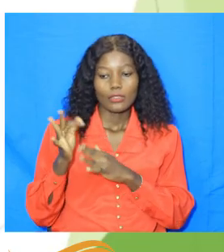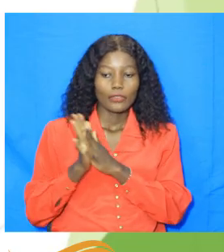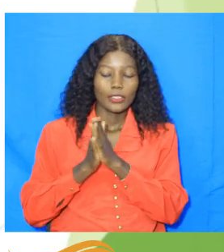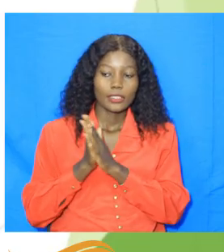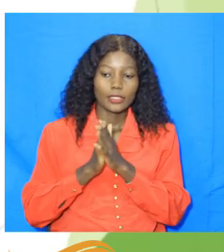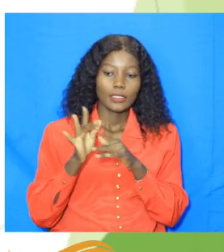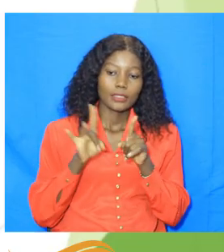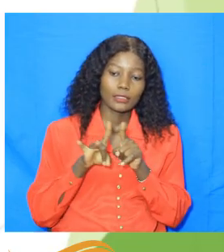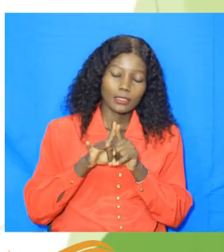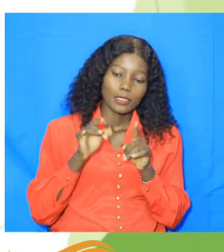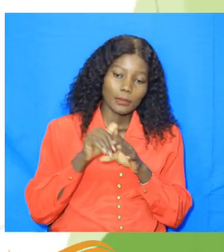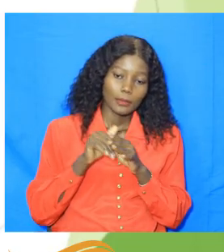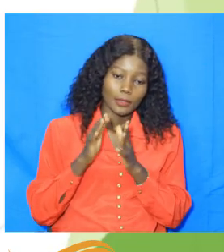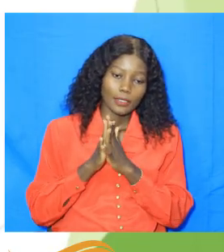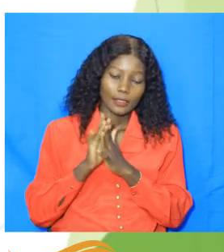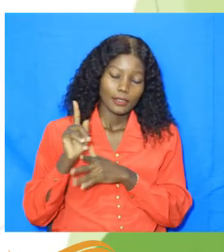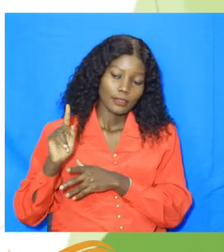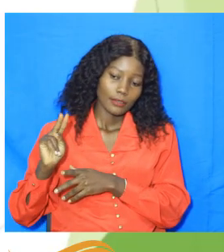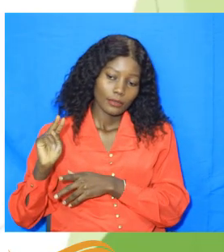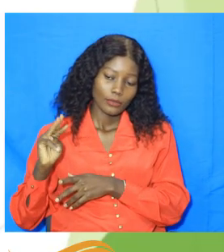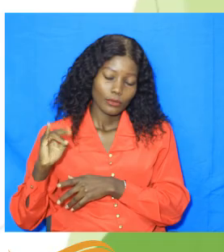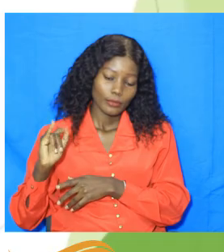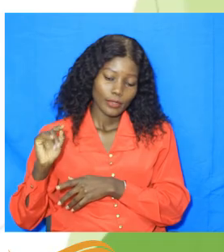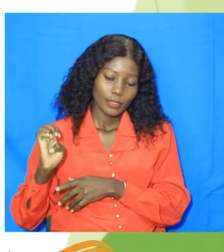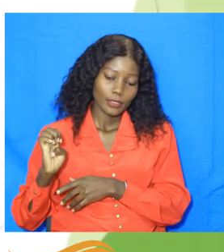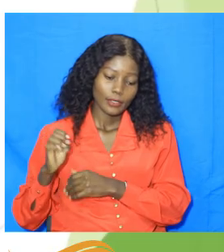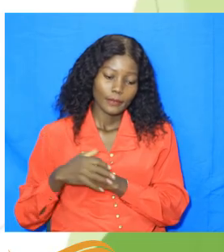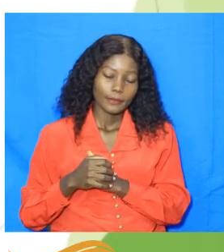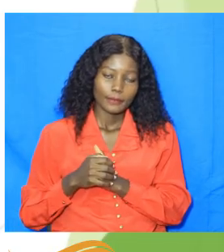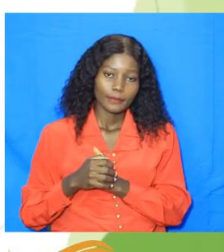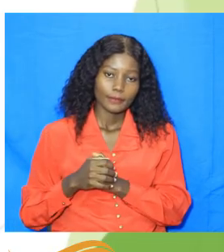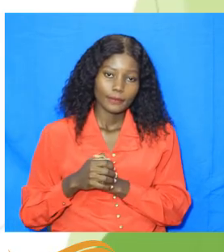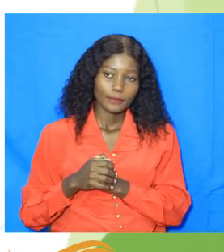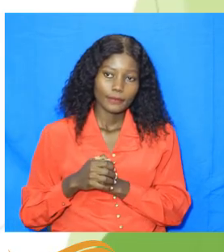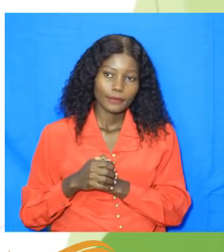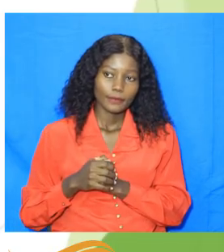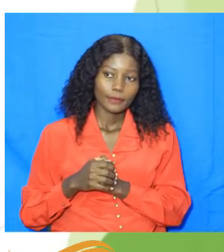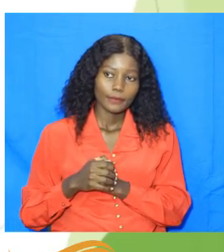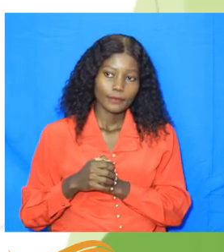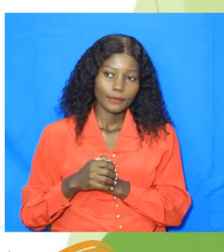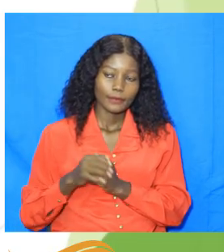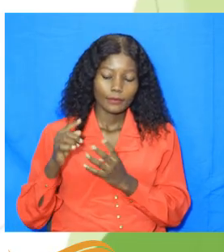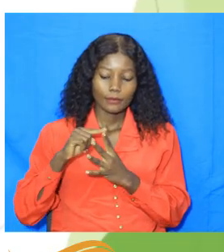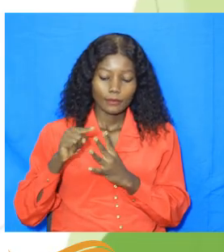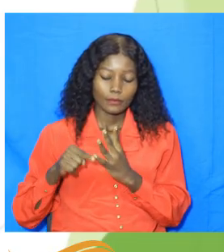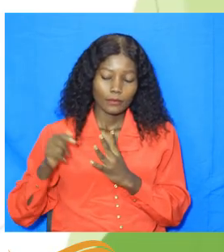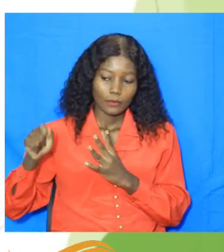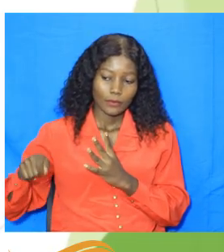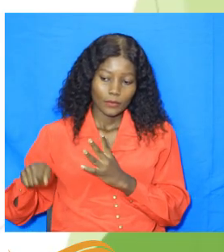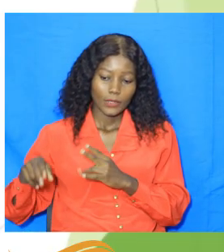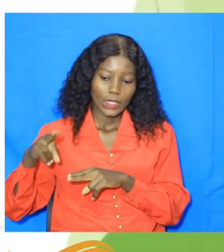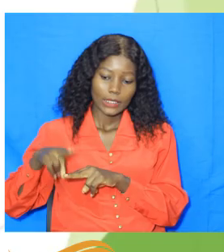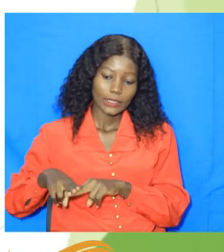in kumite, apart from the four judges sitting at